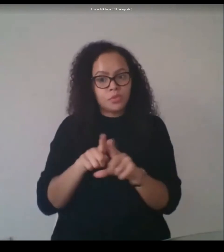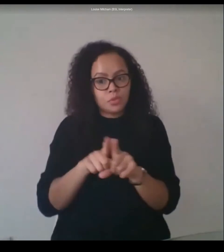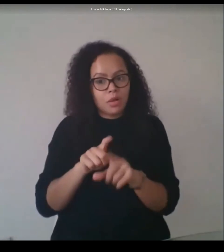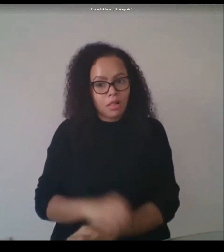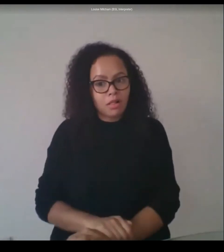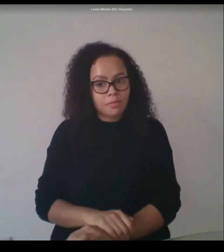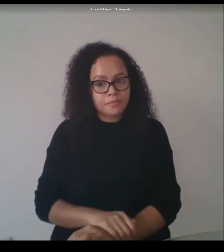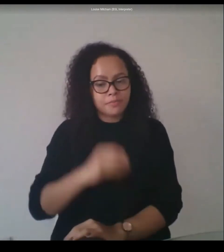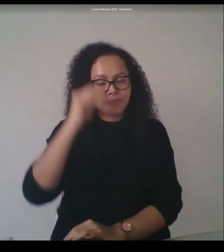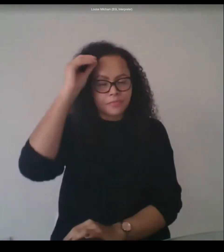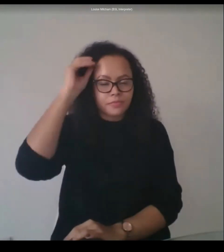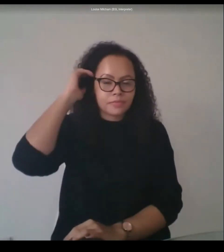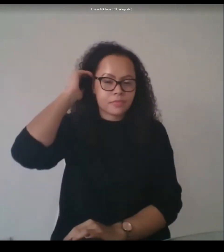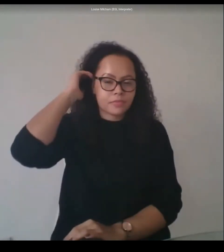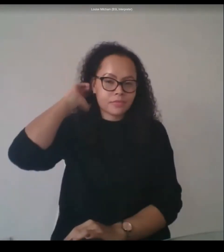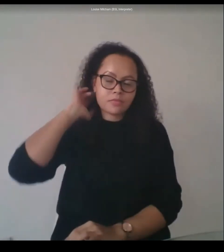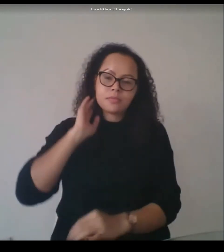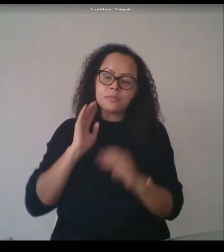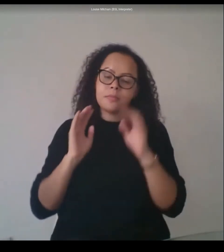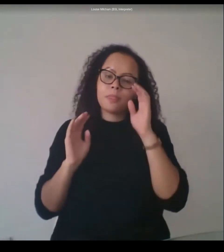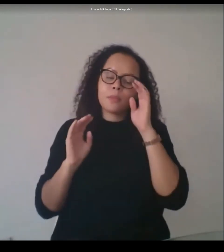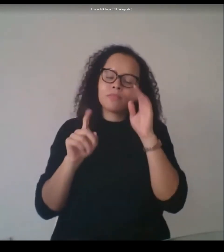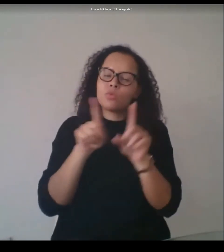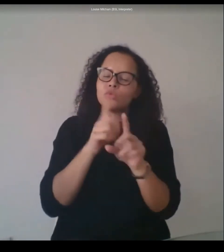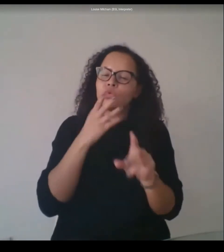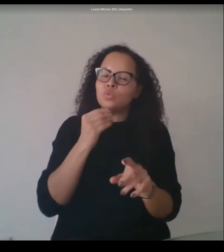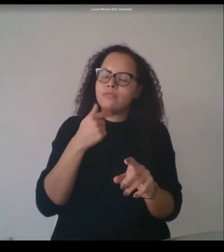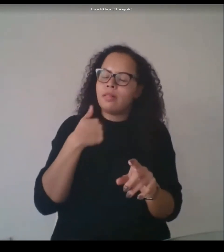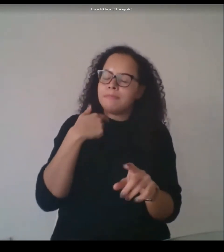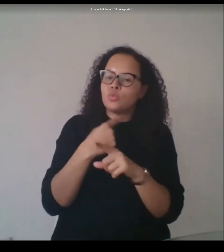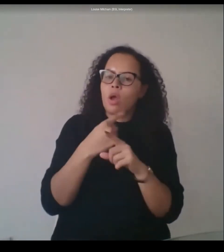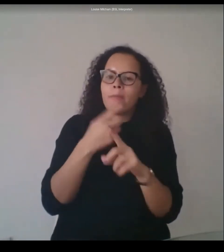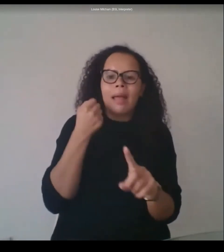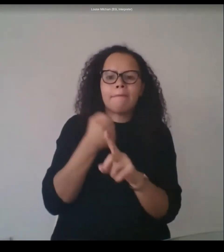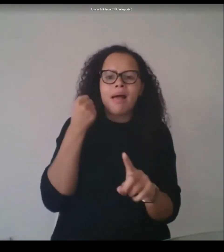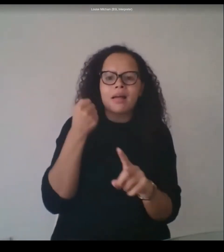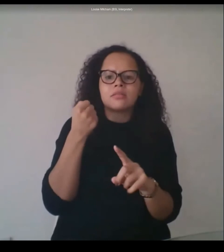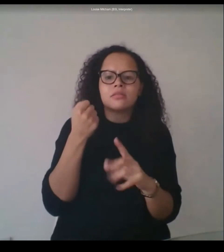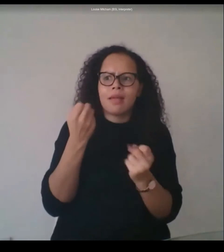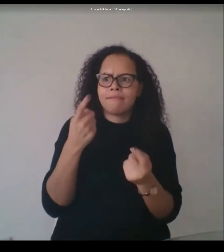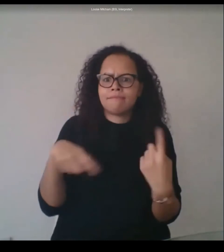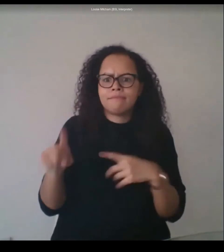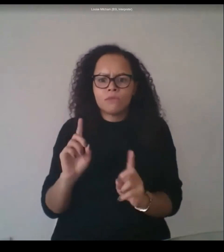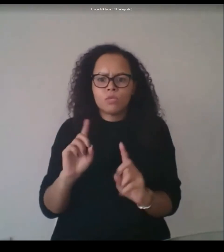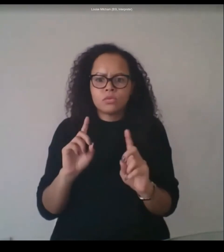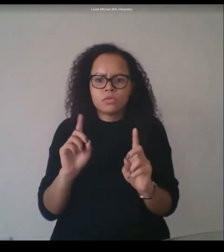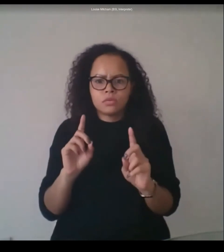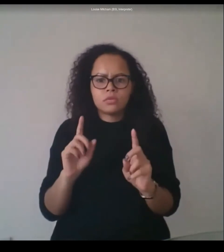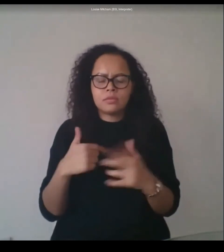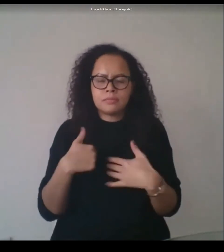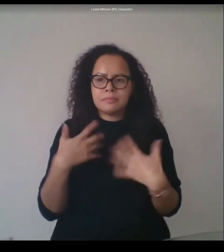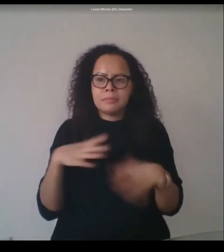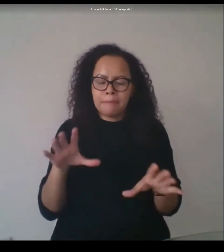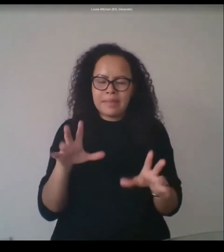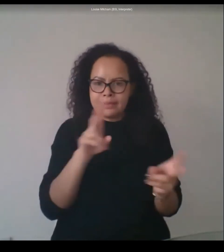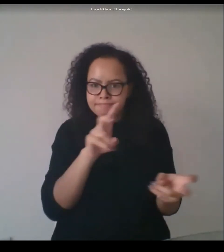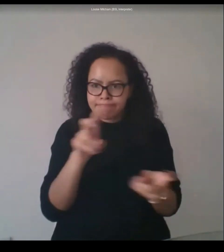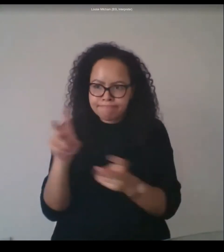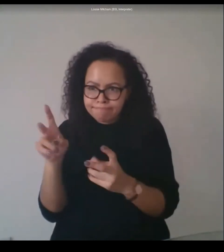I also think it might also be useful to touch on some of the impacts and the value that we've been able to extract out of Street